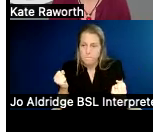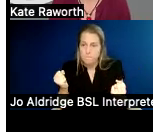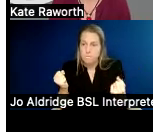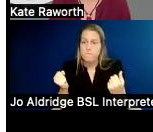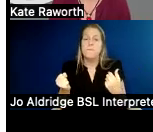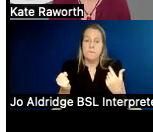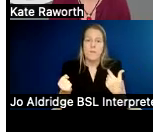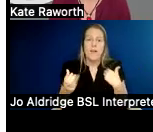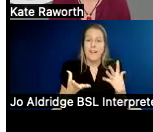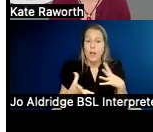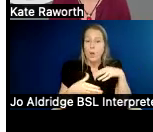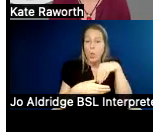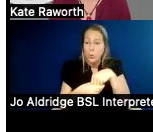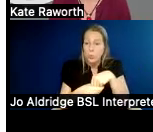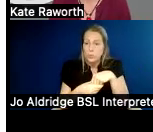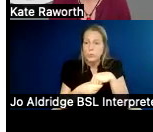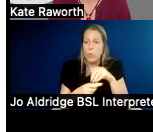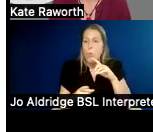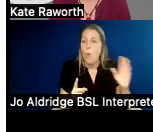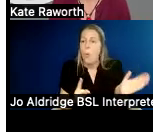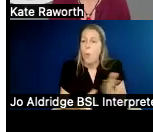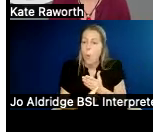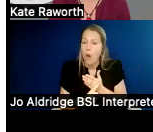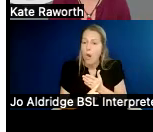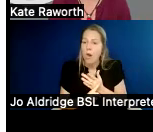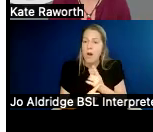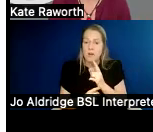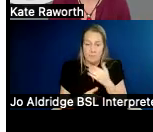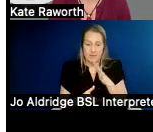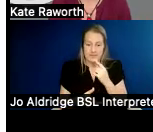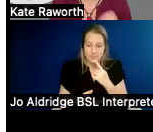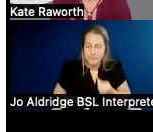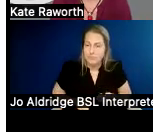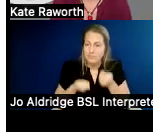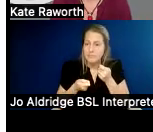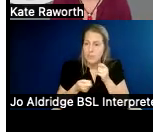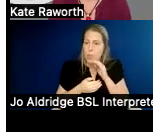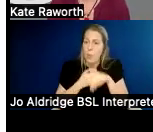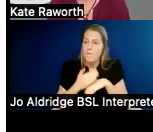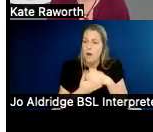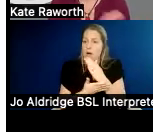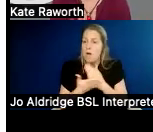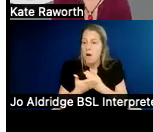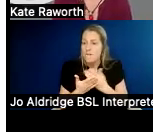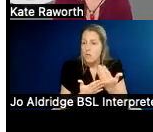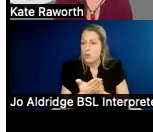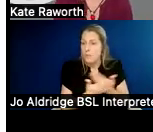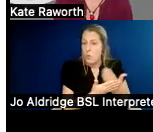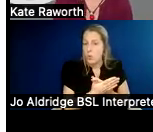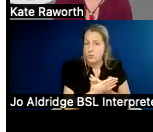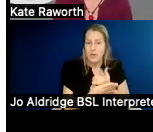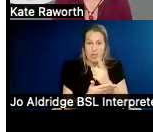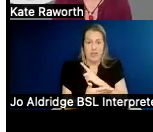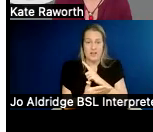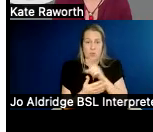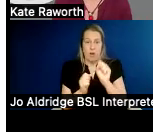all social issues that were mentioned in more than half of those reports. And so it brought this set. That doesn't mean this set is